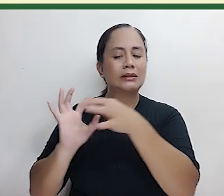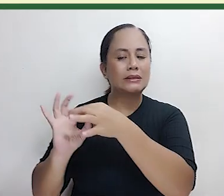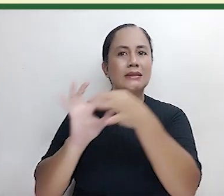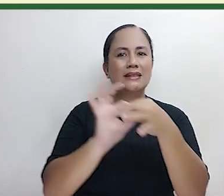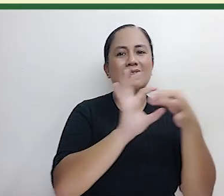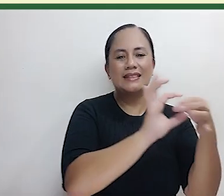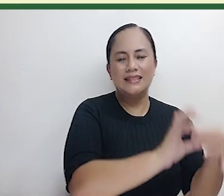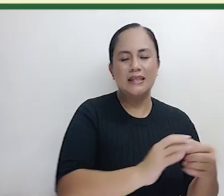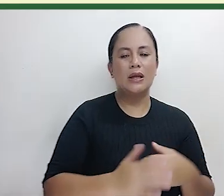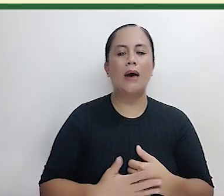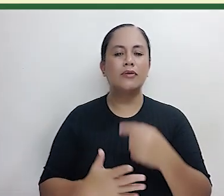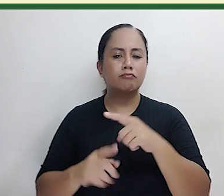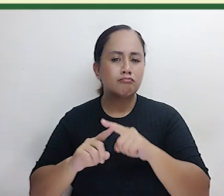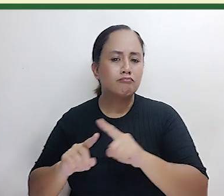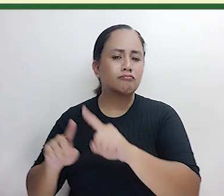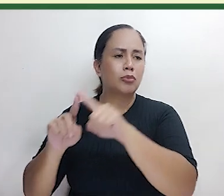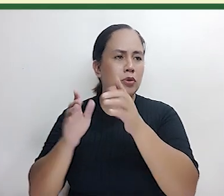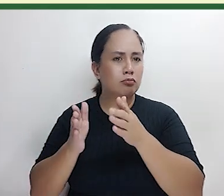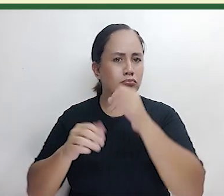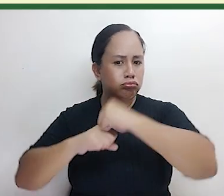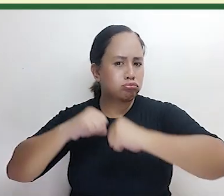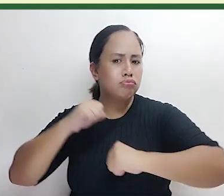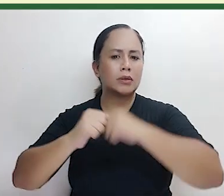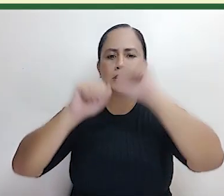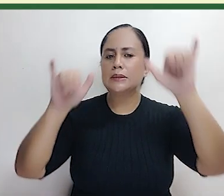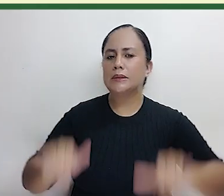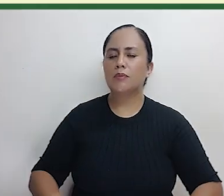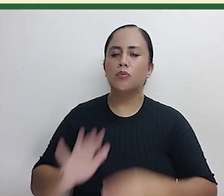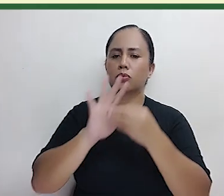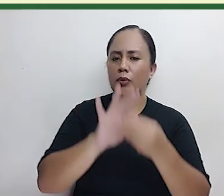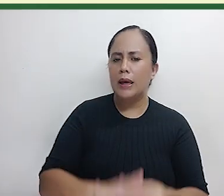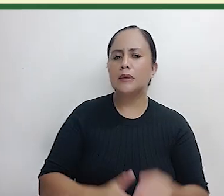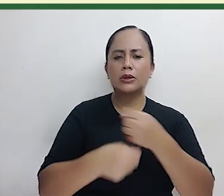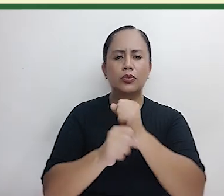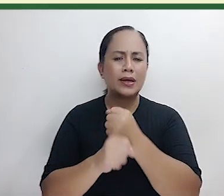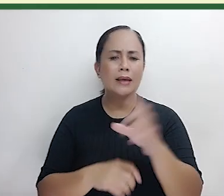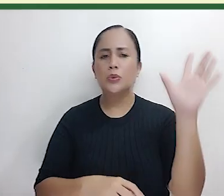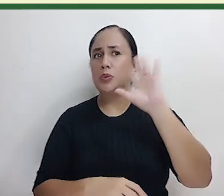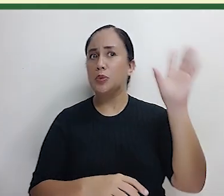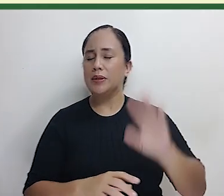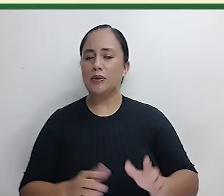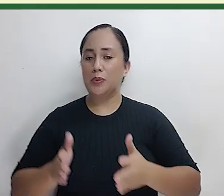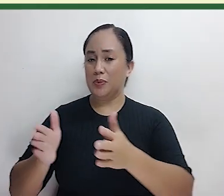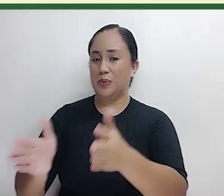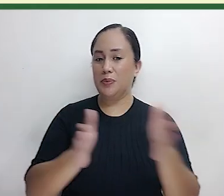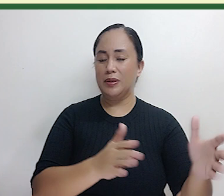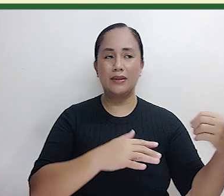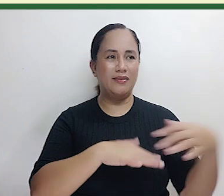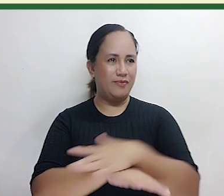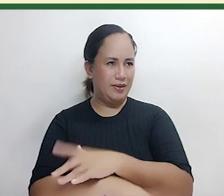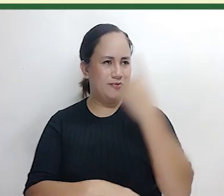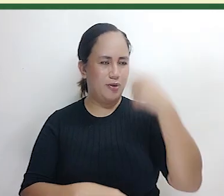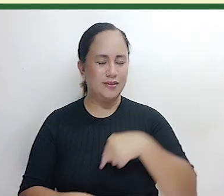the interconnectedness and overlapping of different structures and systems of oppression that create